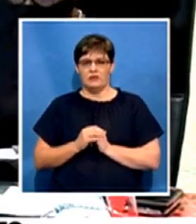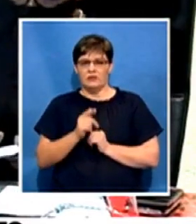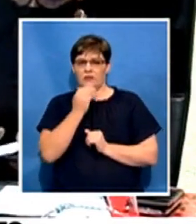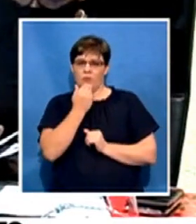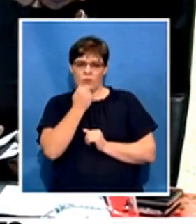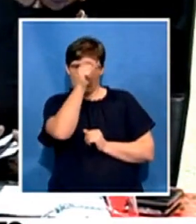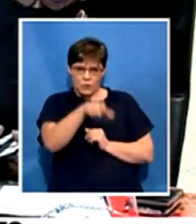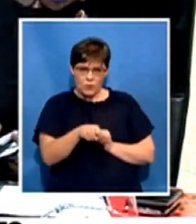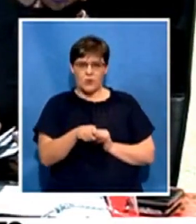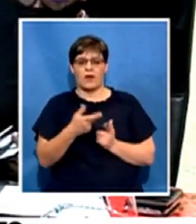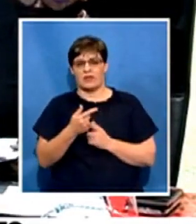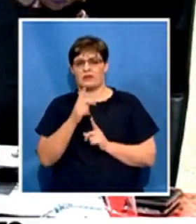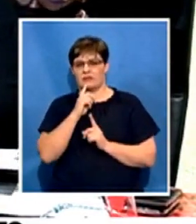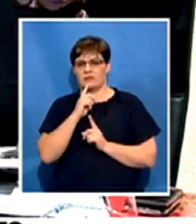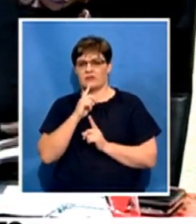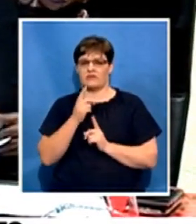I can see that.